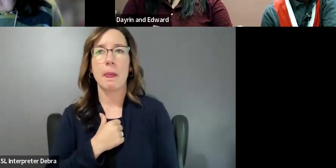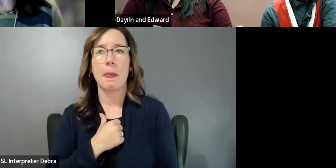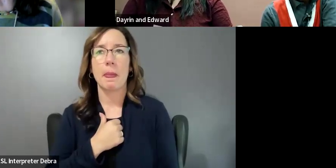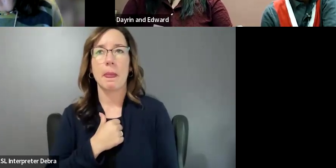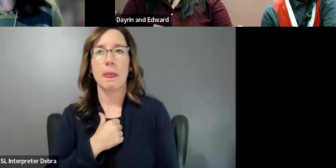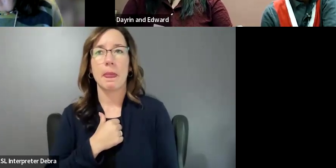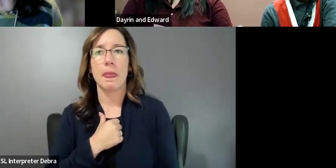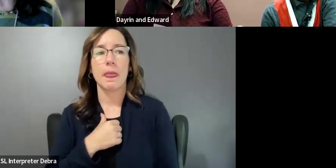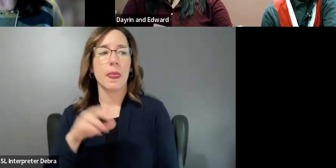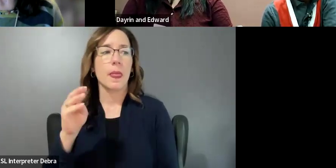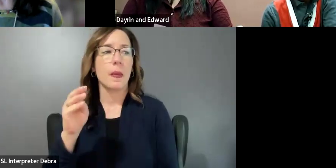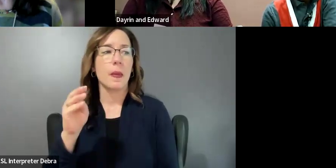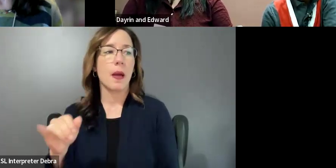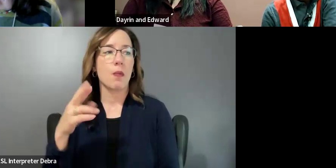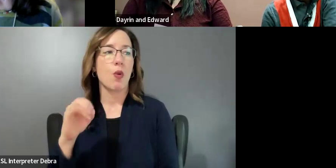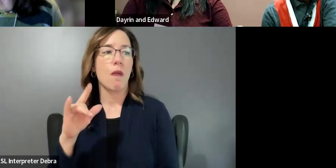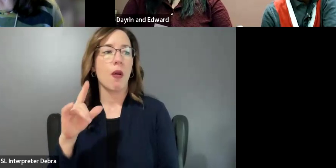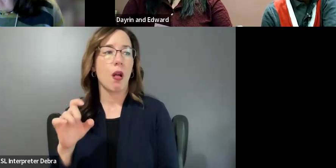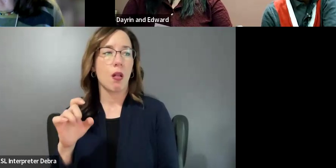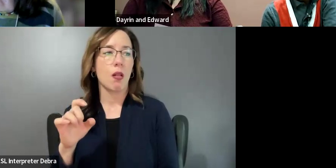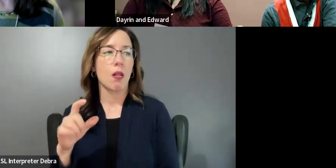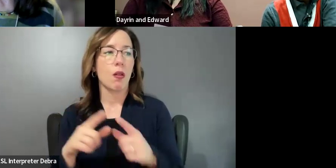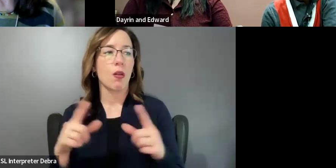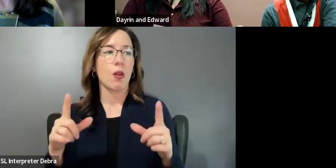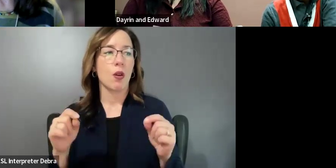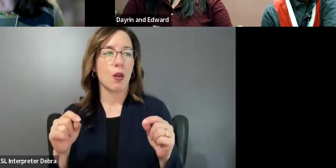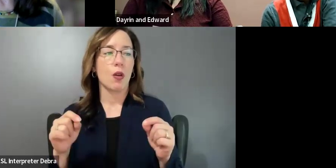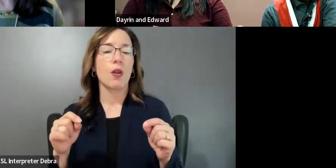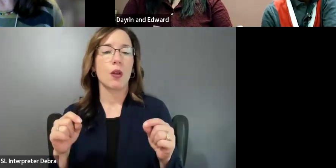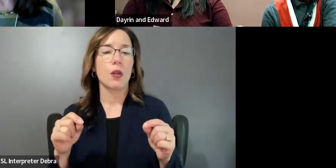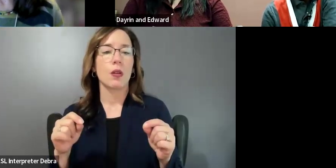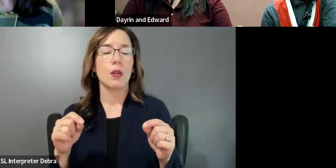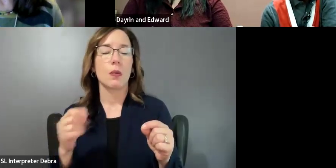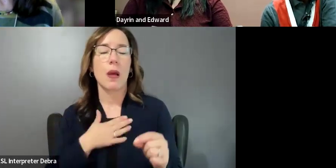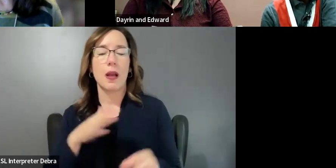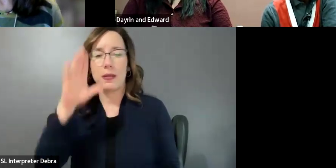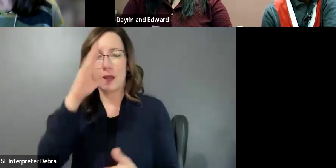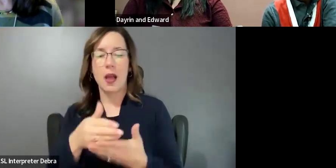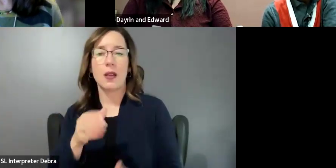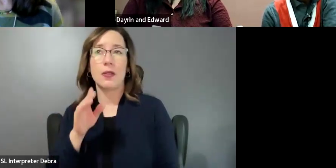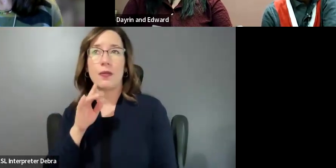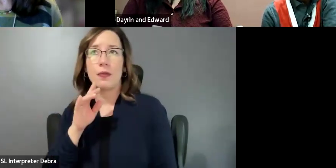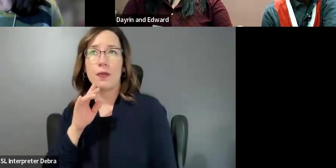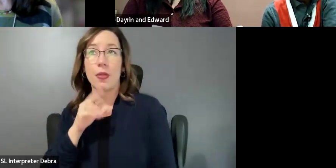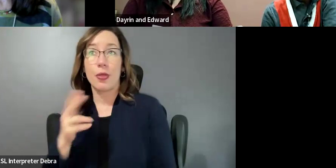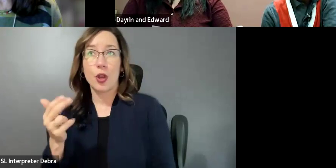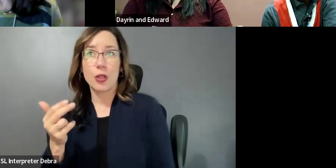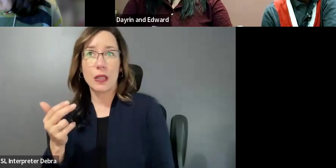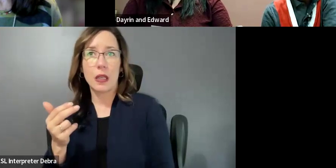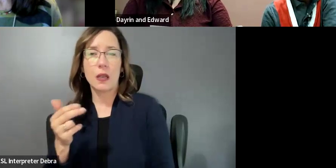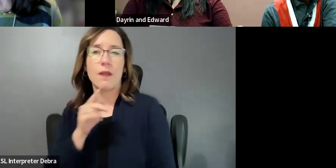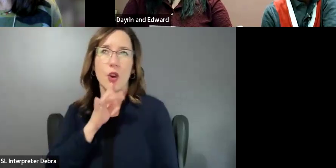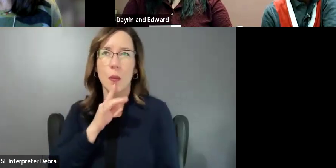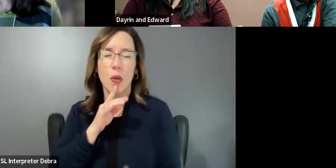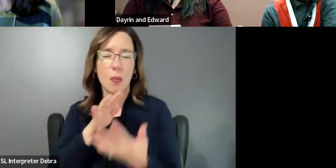with my profile card. My son is 13 and he's verbal, but just intelligible.